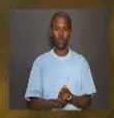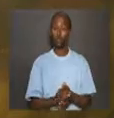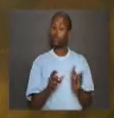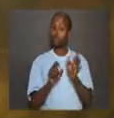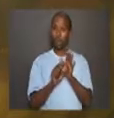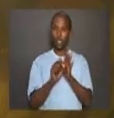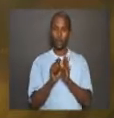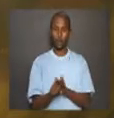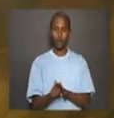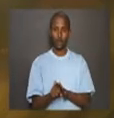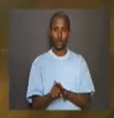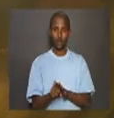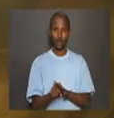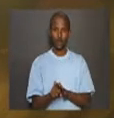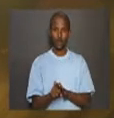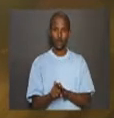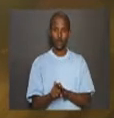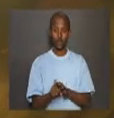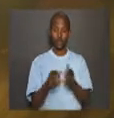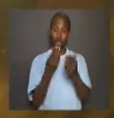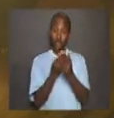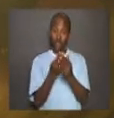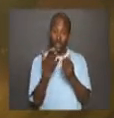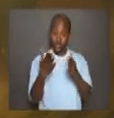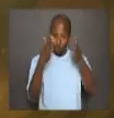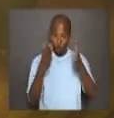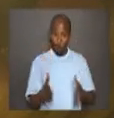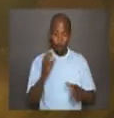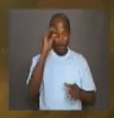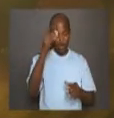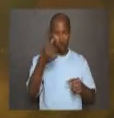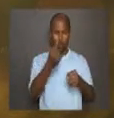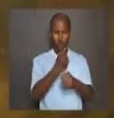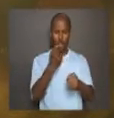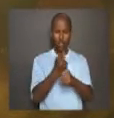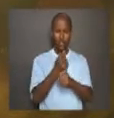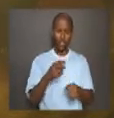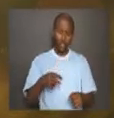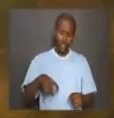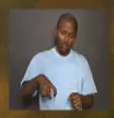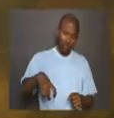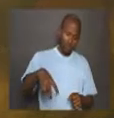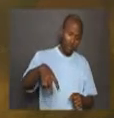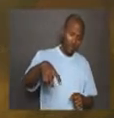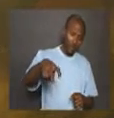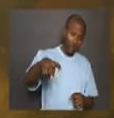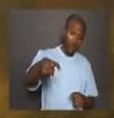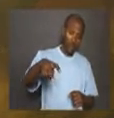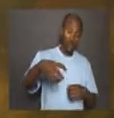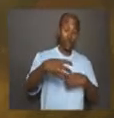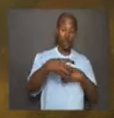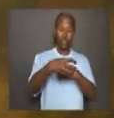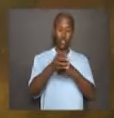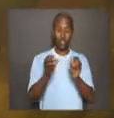For example, a salesperson working for a travel agency